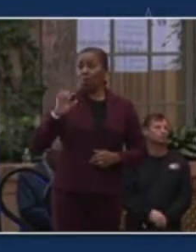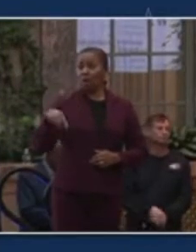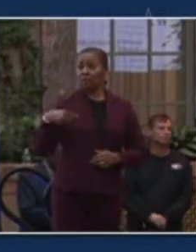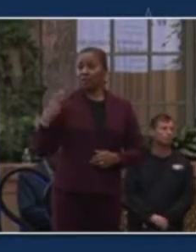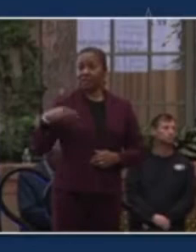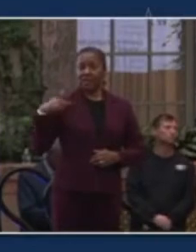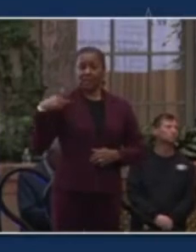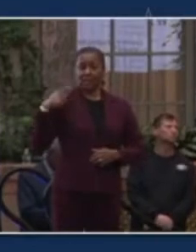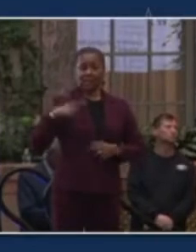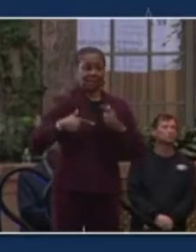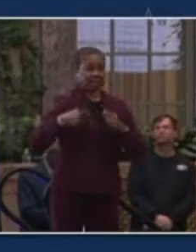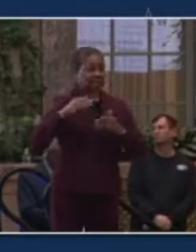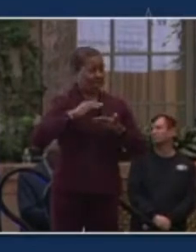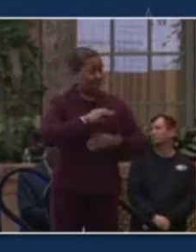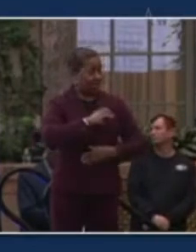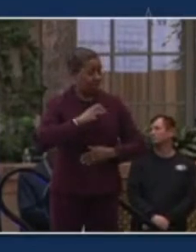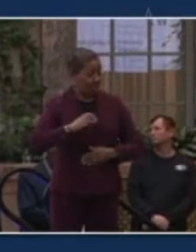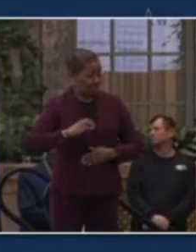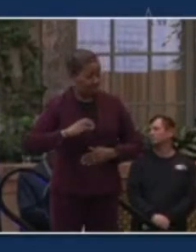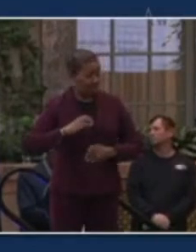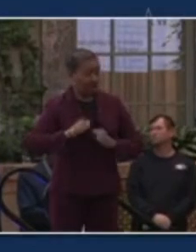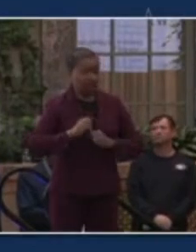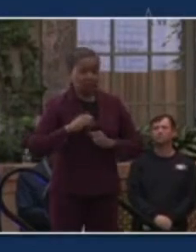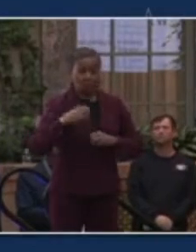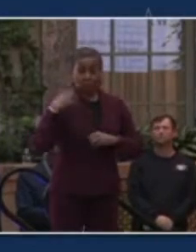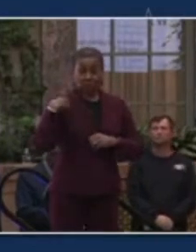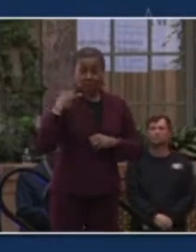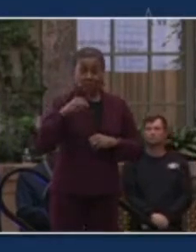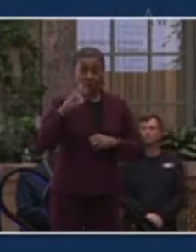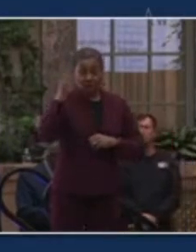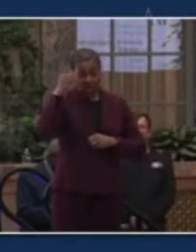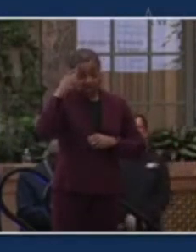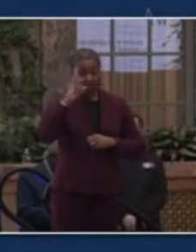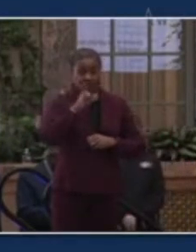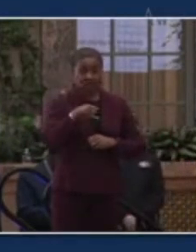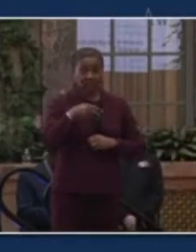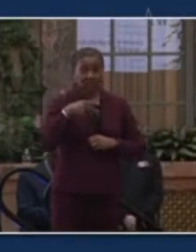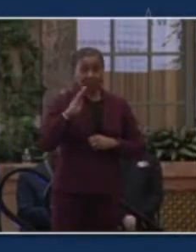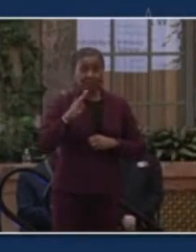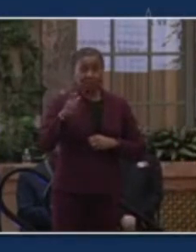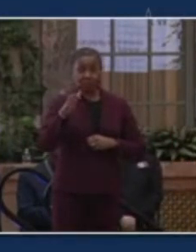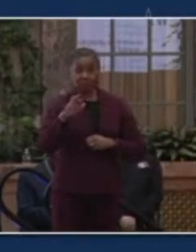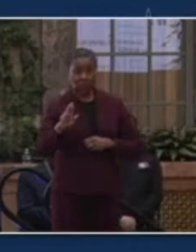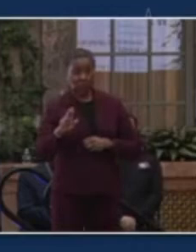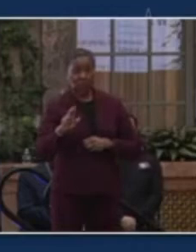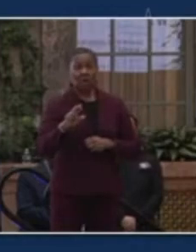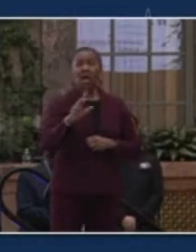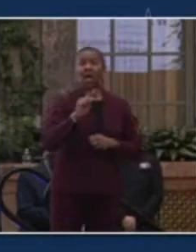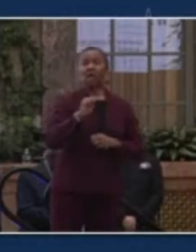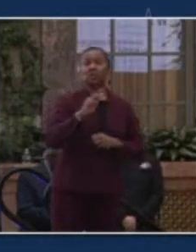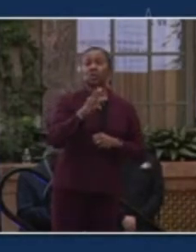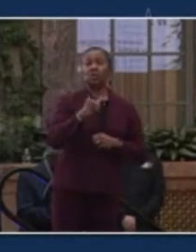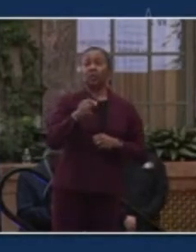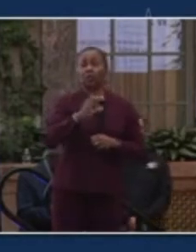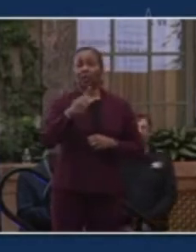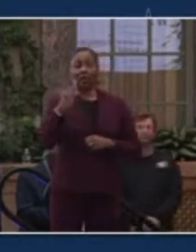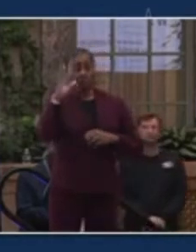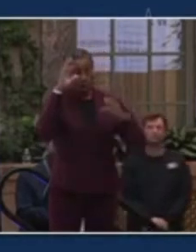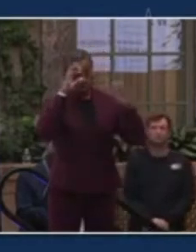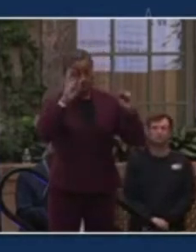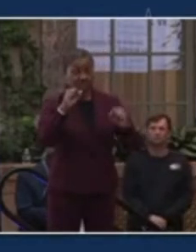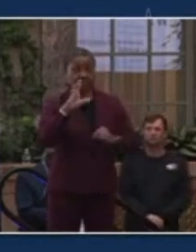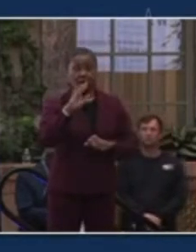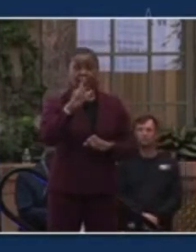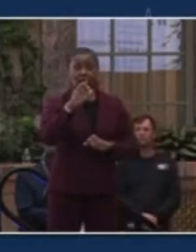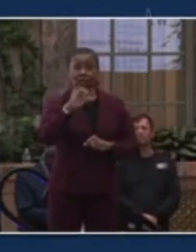Committee, along with co-chairs Illinois Governor J.B. Pritzker, Tony Preckwinkle, President of the Cook